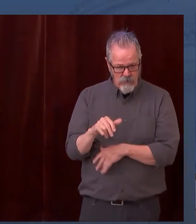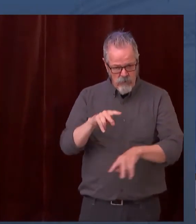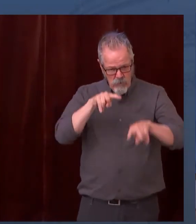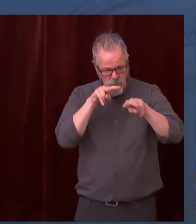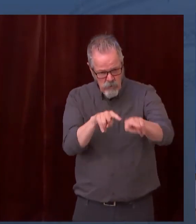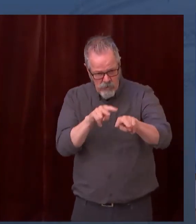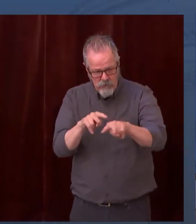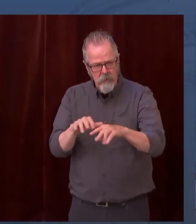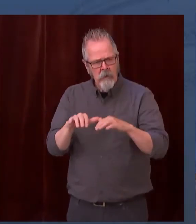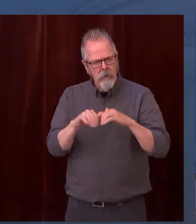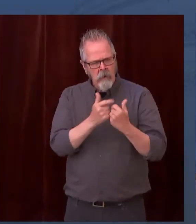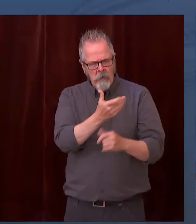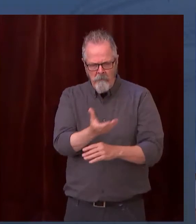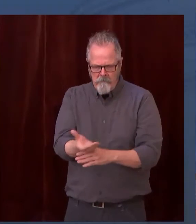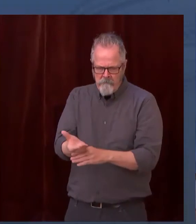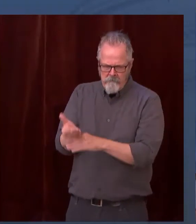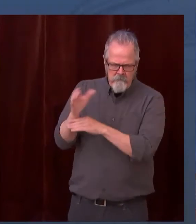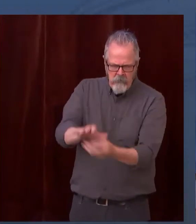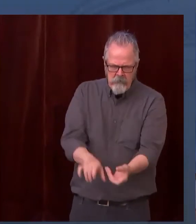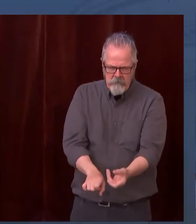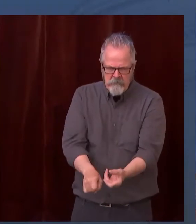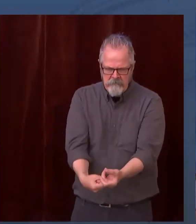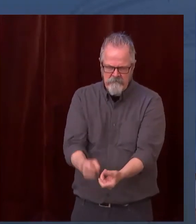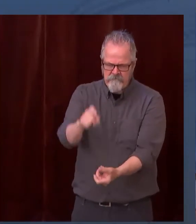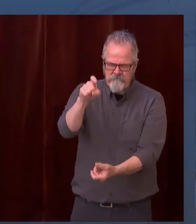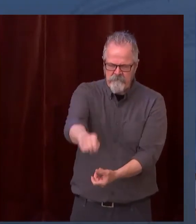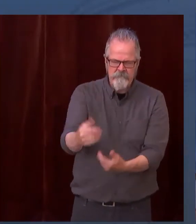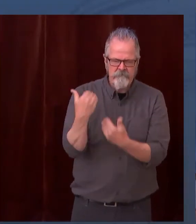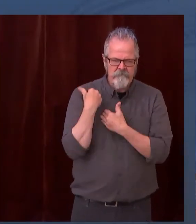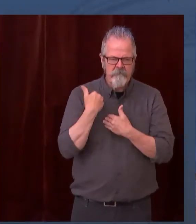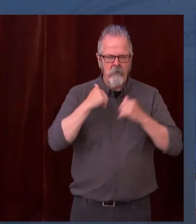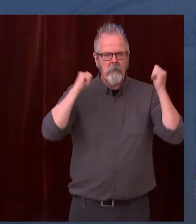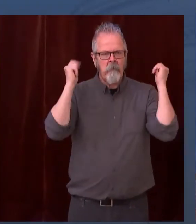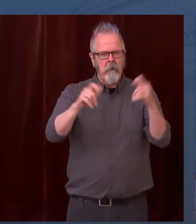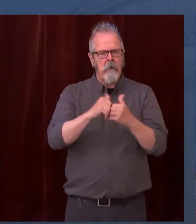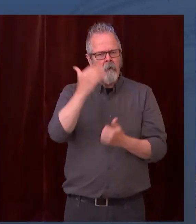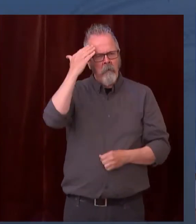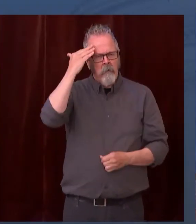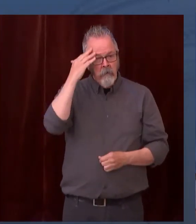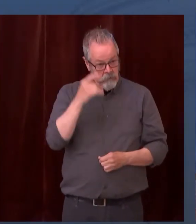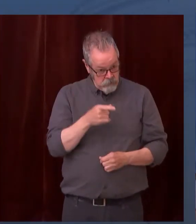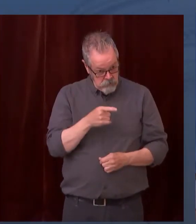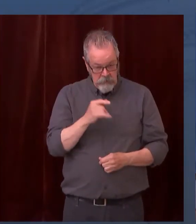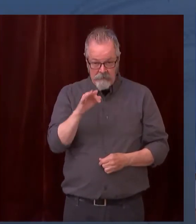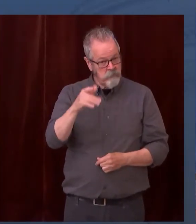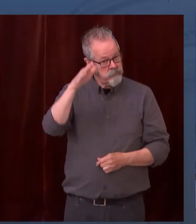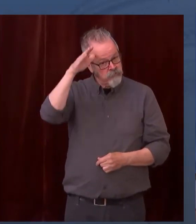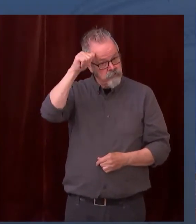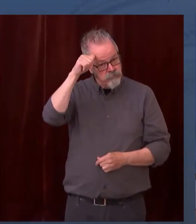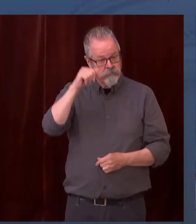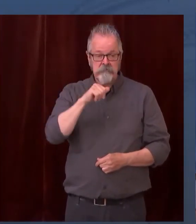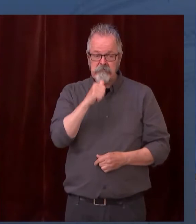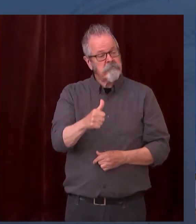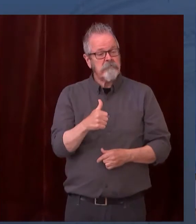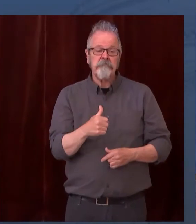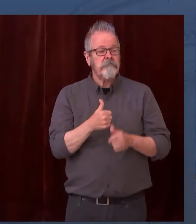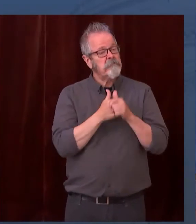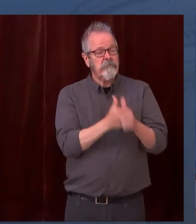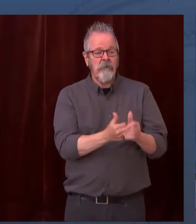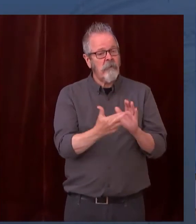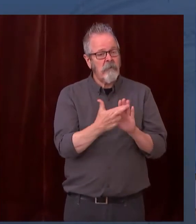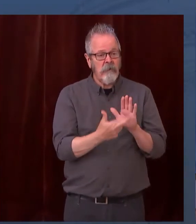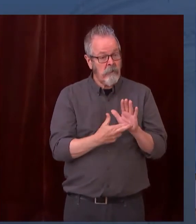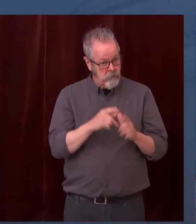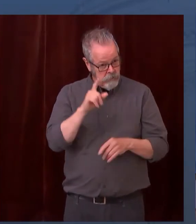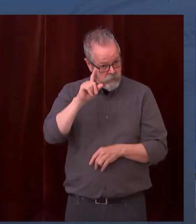to intercede and, if you will, crack down on those that are not compliant? Well, the plan is